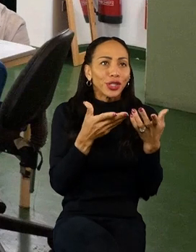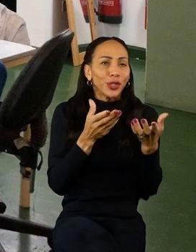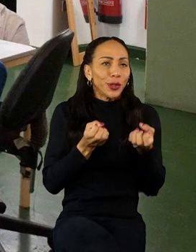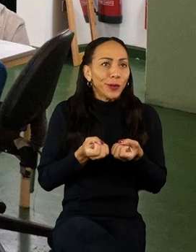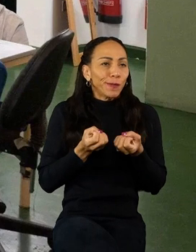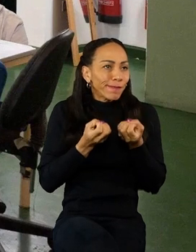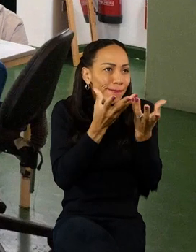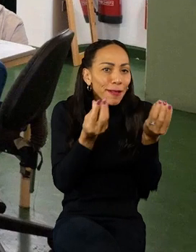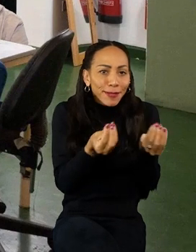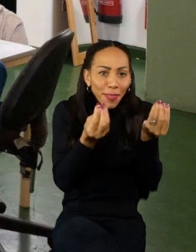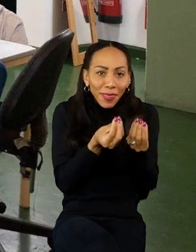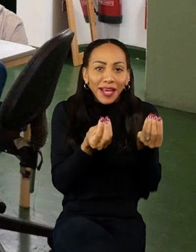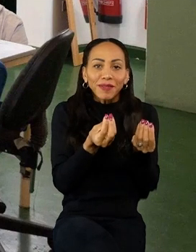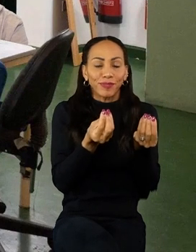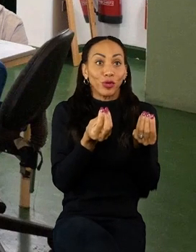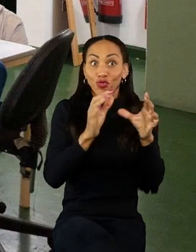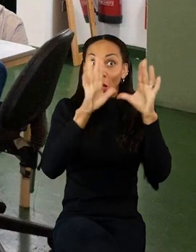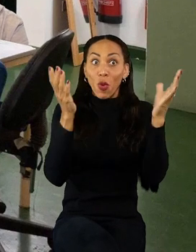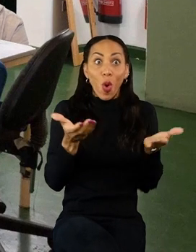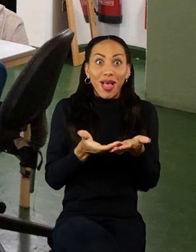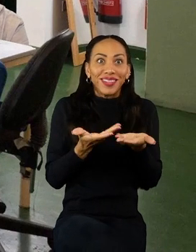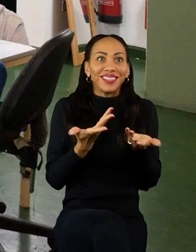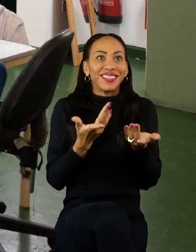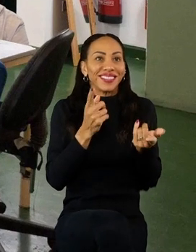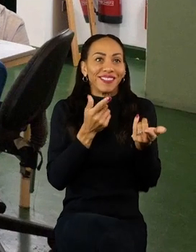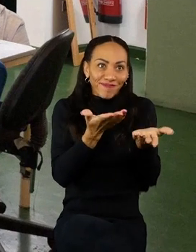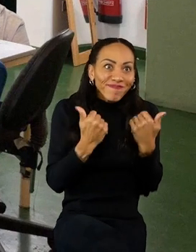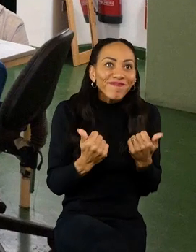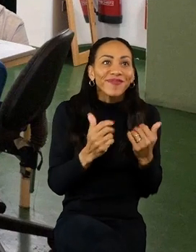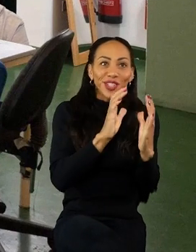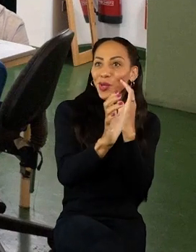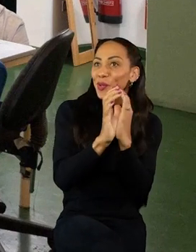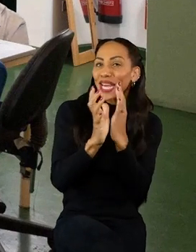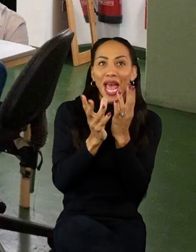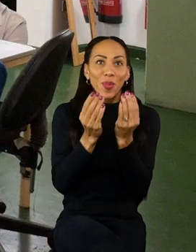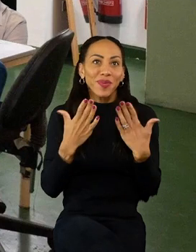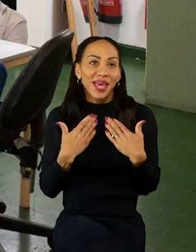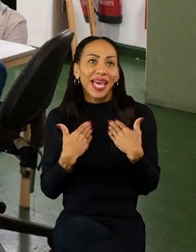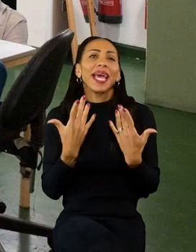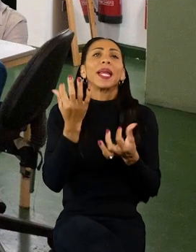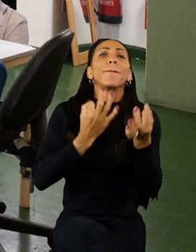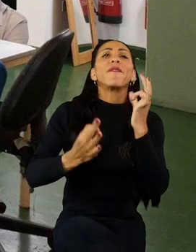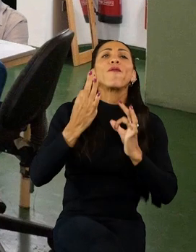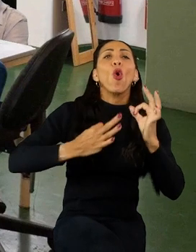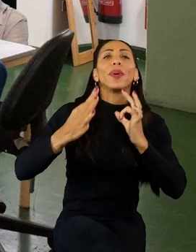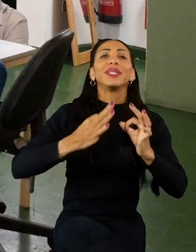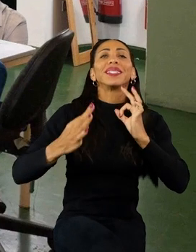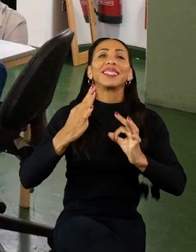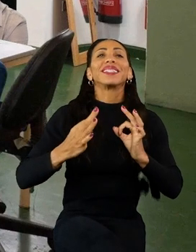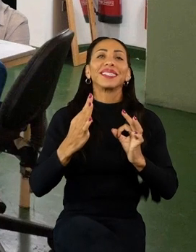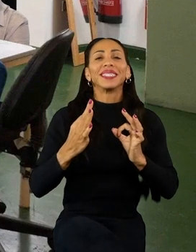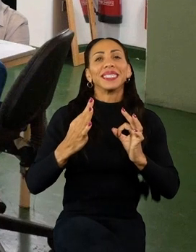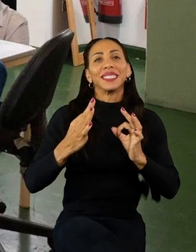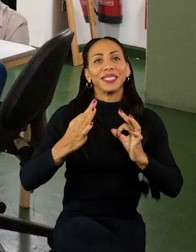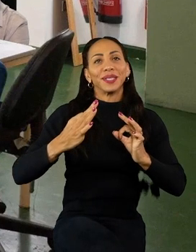inviting performance artists around the world to communicate with me in a performance piece.